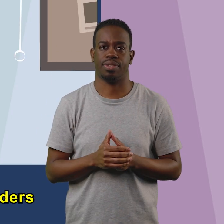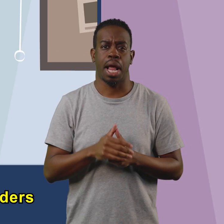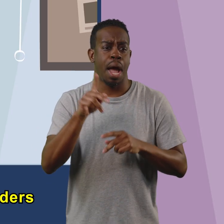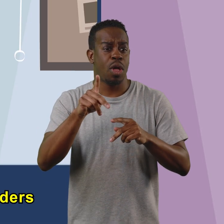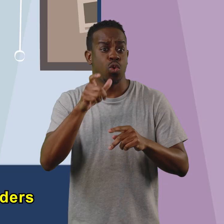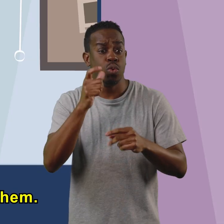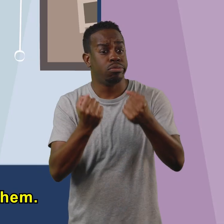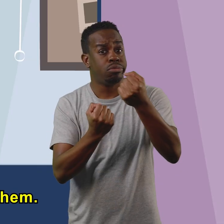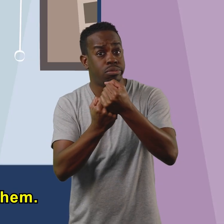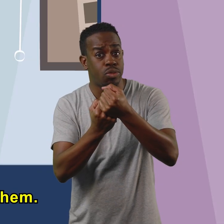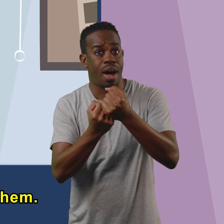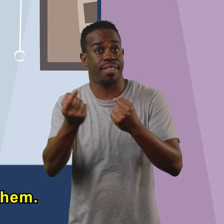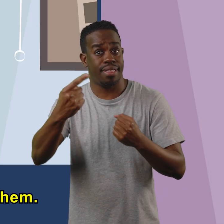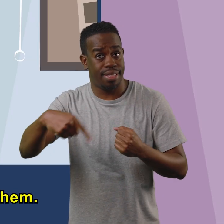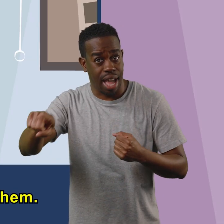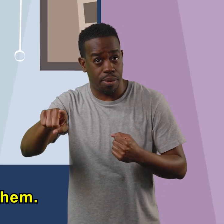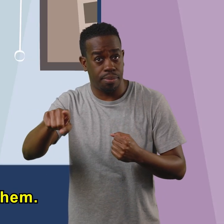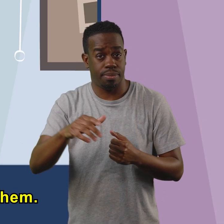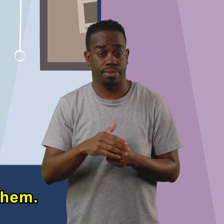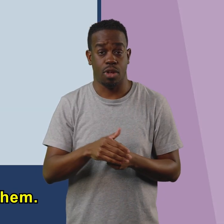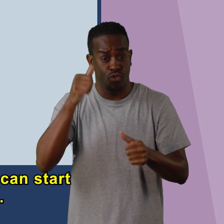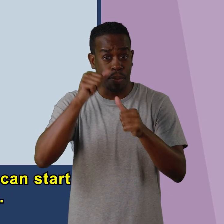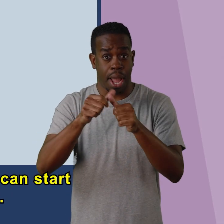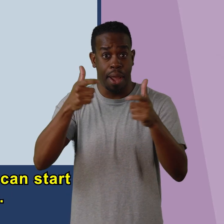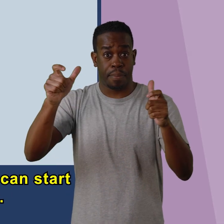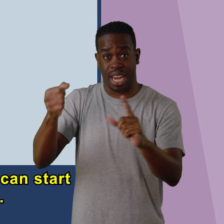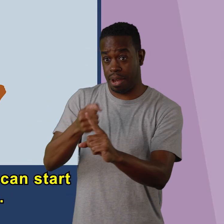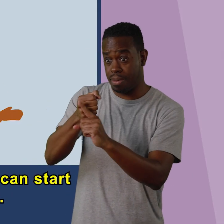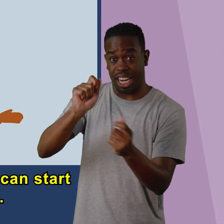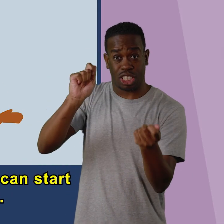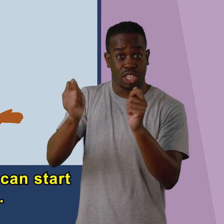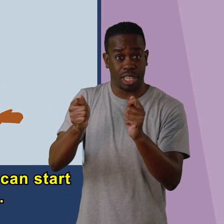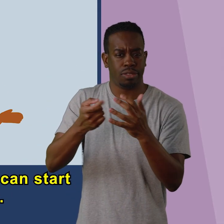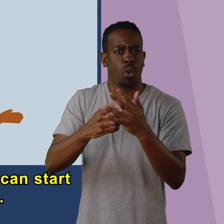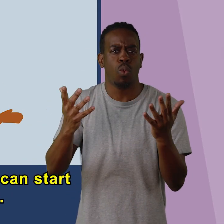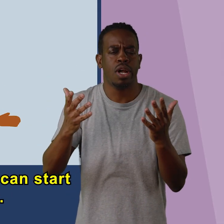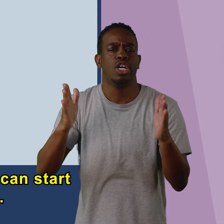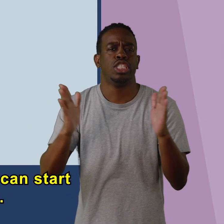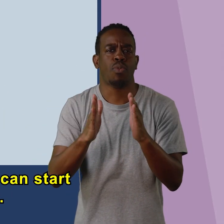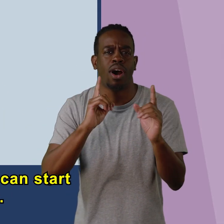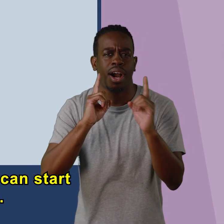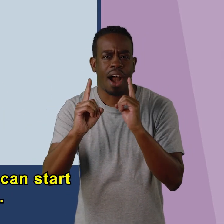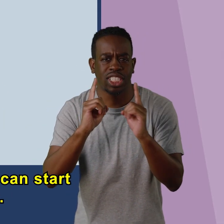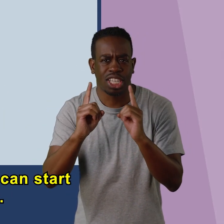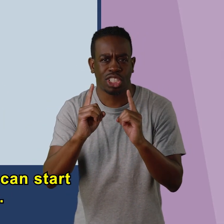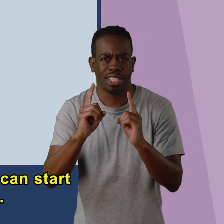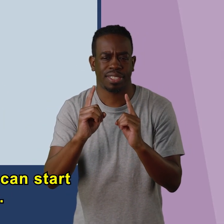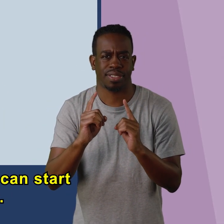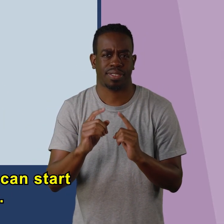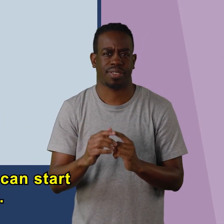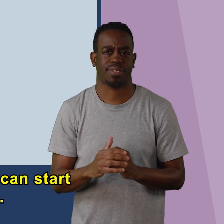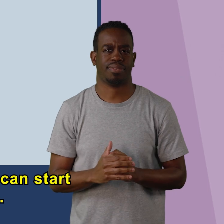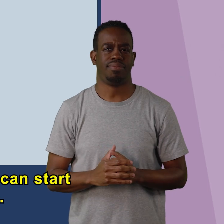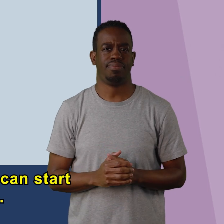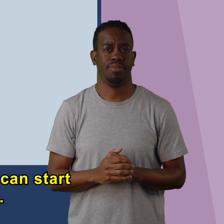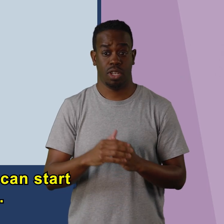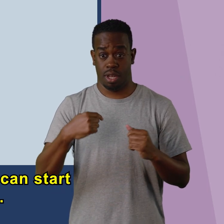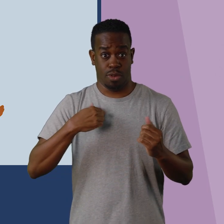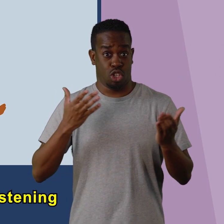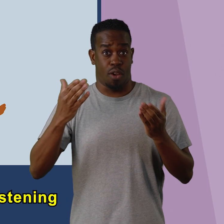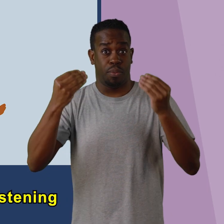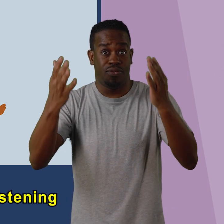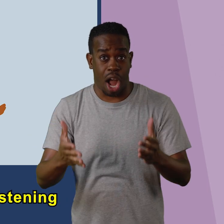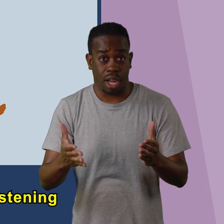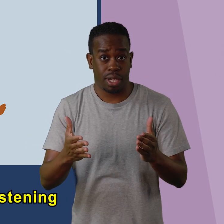service providers and the people who support them. Remember, big, impactful change can start with small